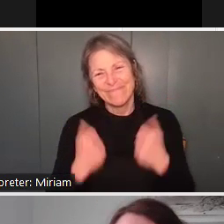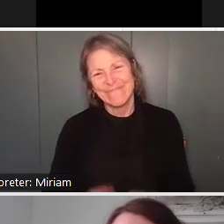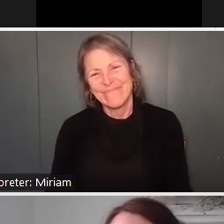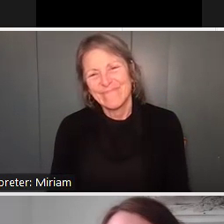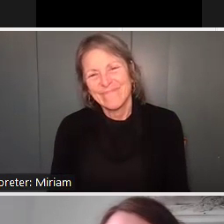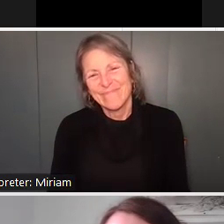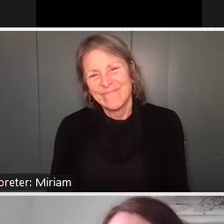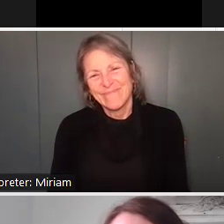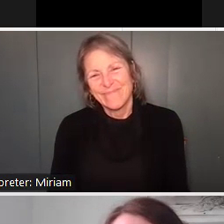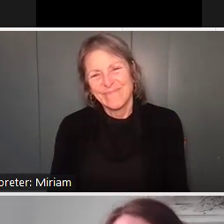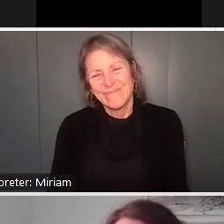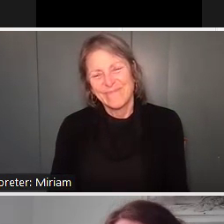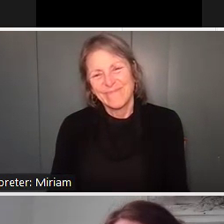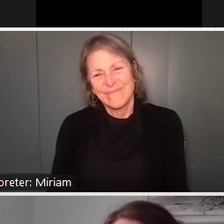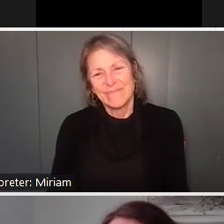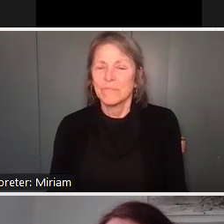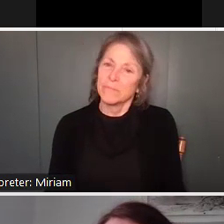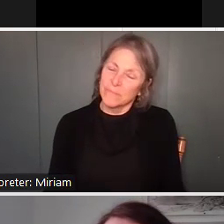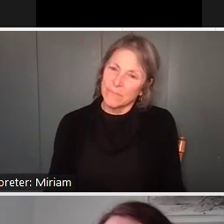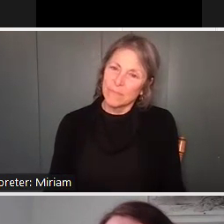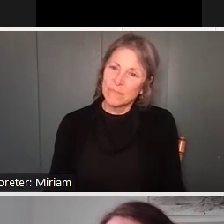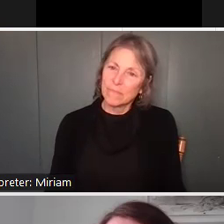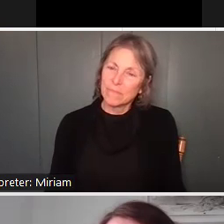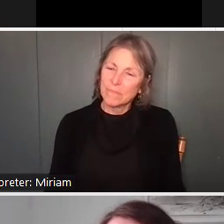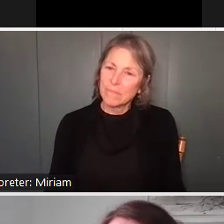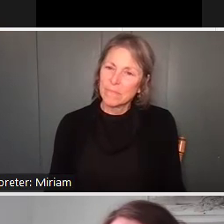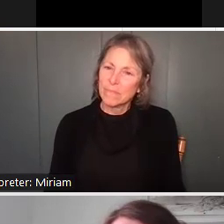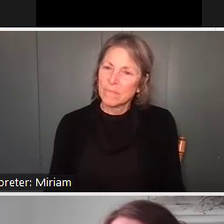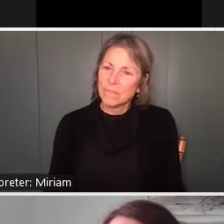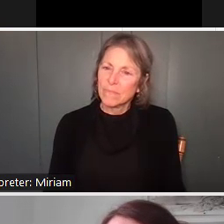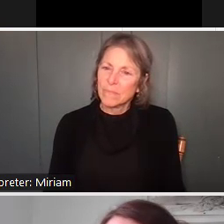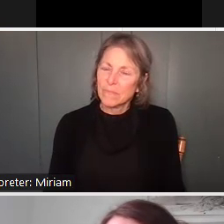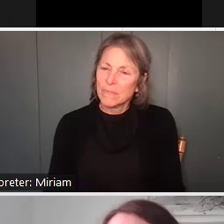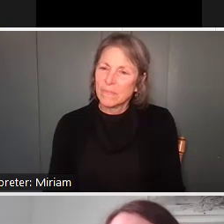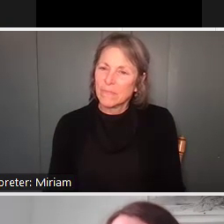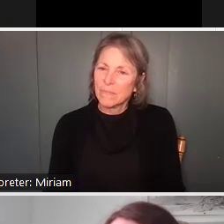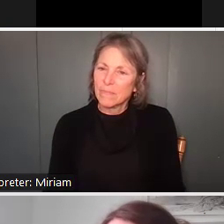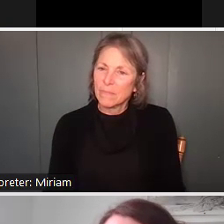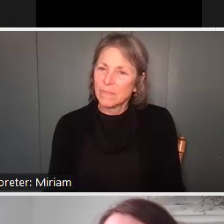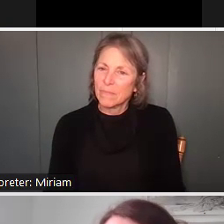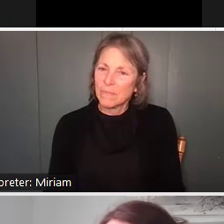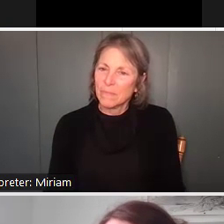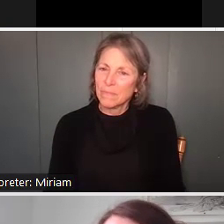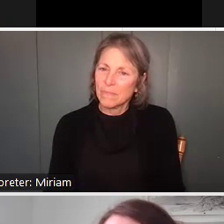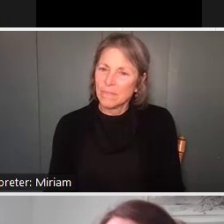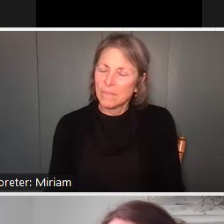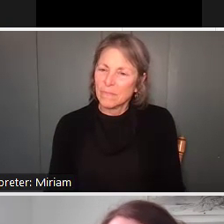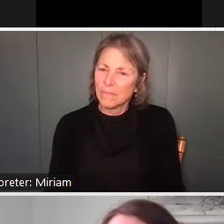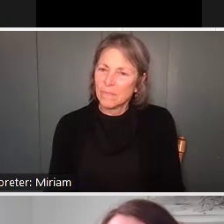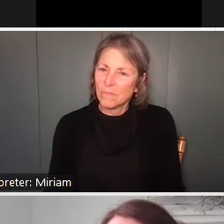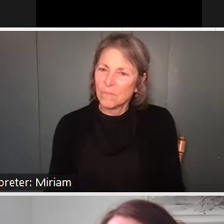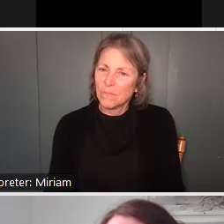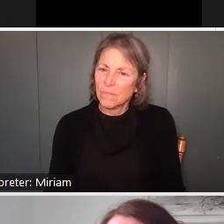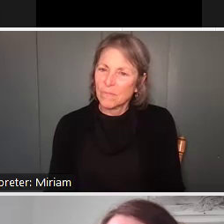and so as a person with disability, I'm okay with the word disability. I don't know if anybody has a disability